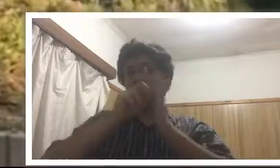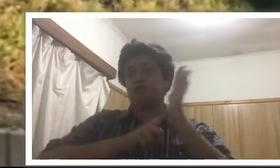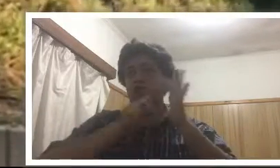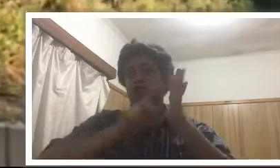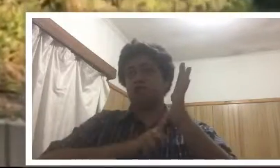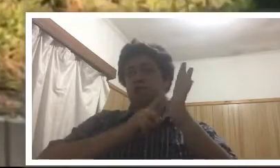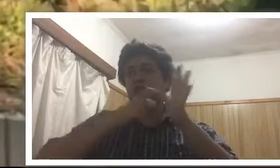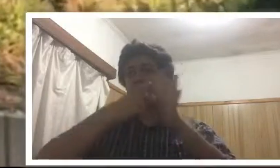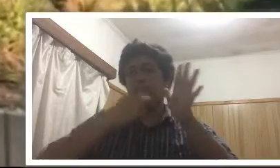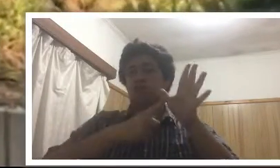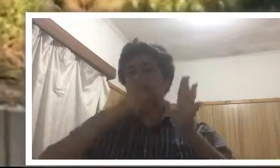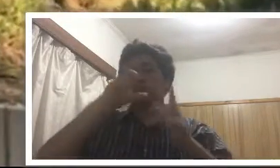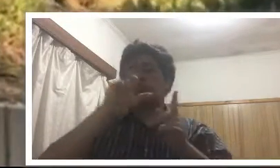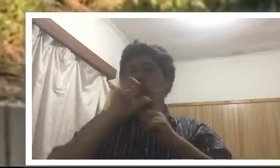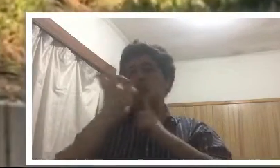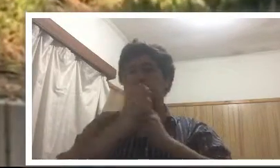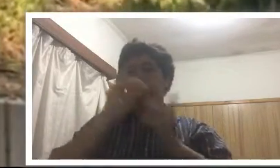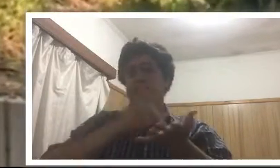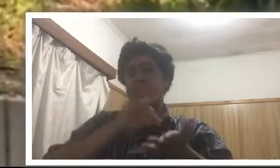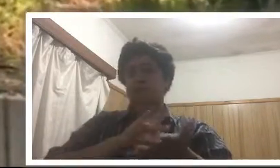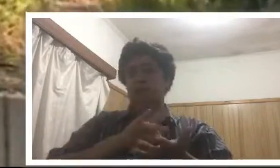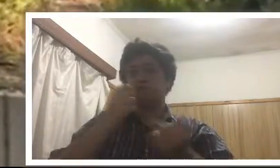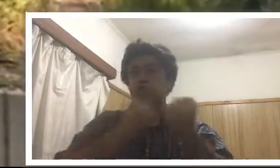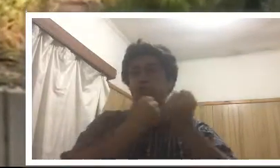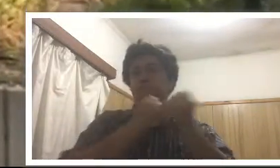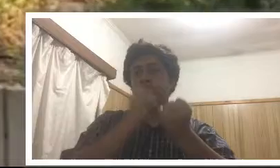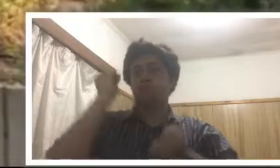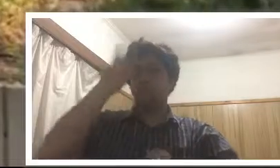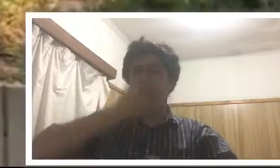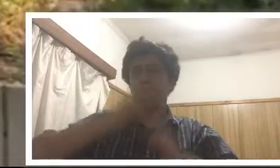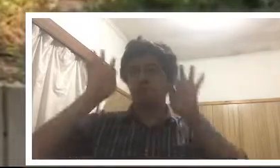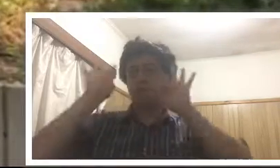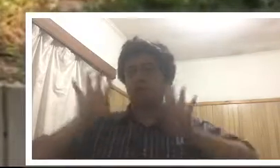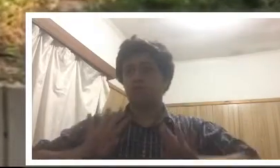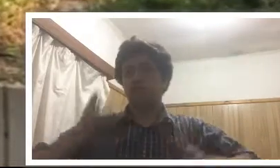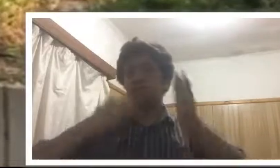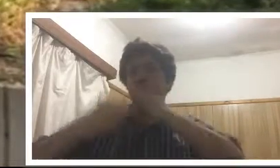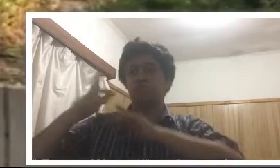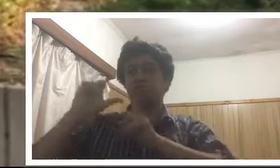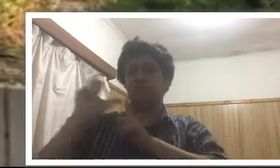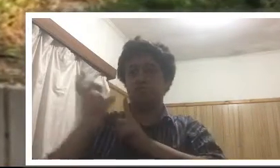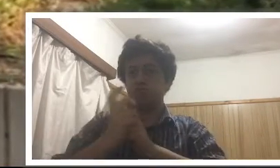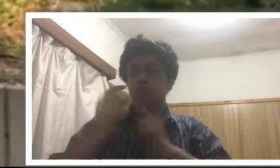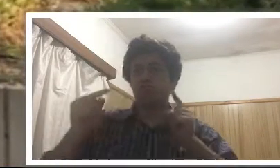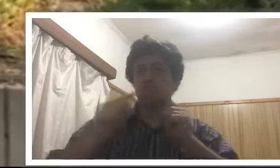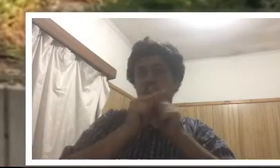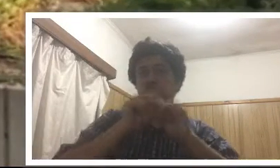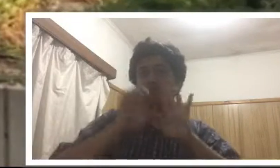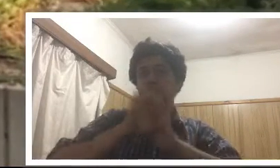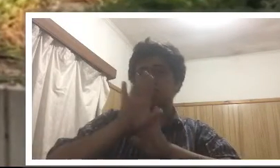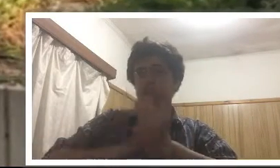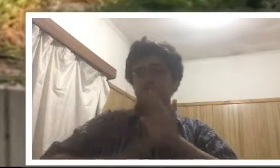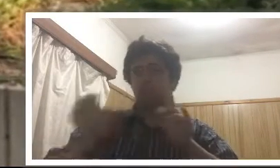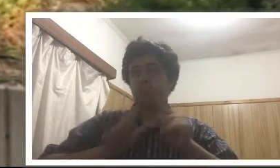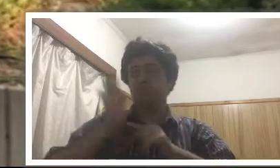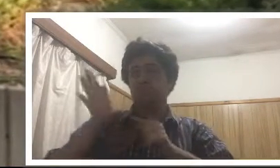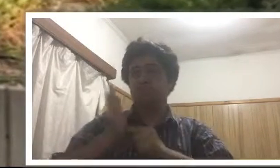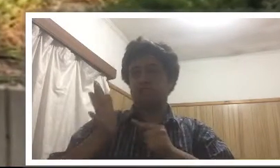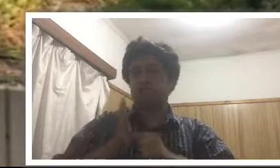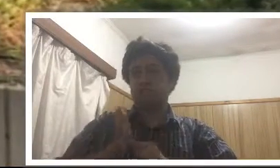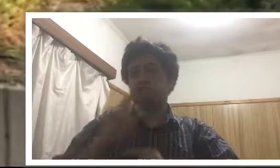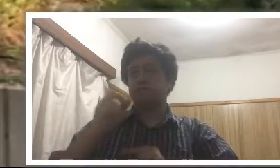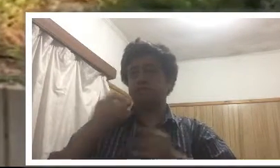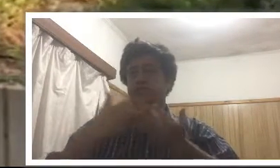students on an excursion to Melbourne Museum to the Bunjalaka Cultural Centre supports the Aboriginal and Torres Strait Islander histories